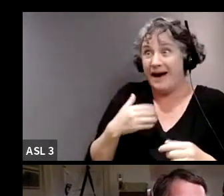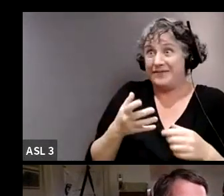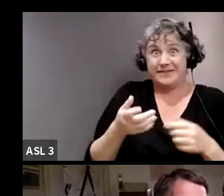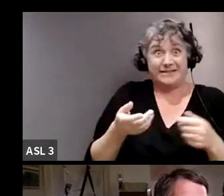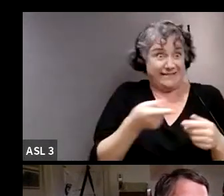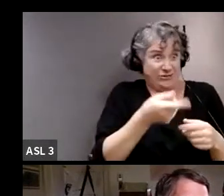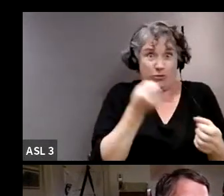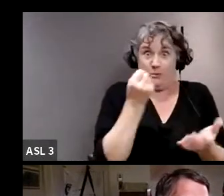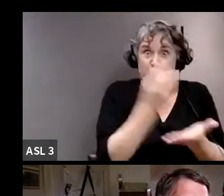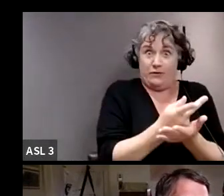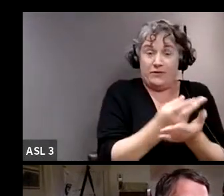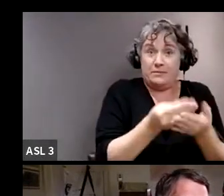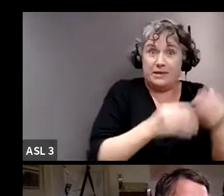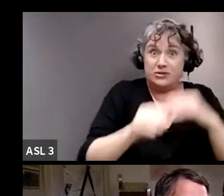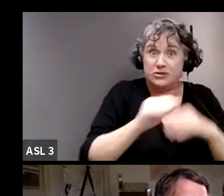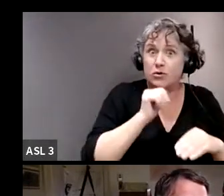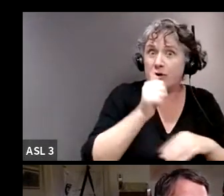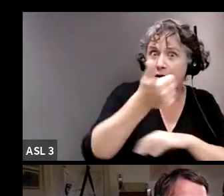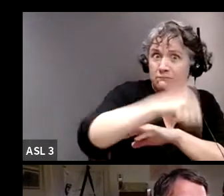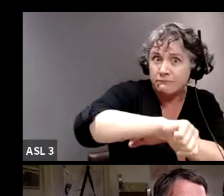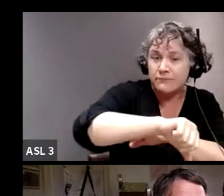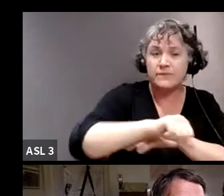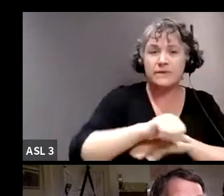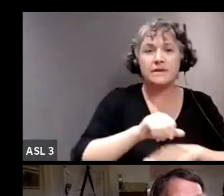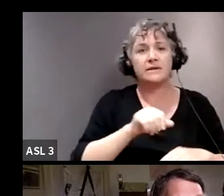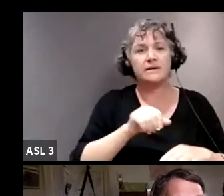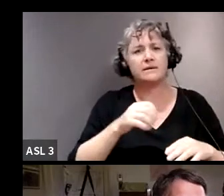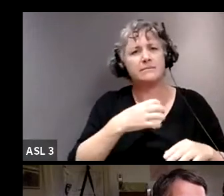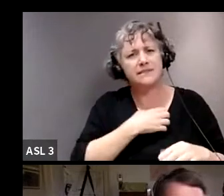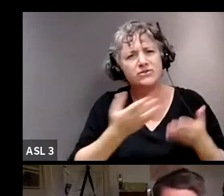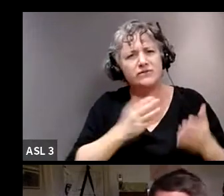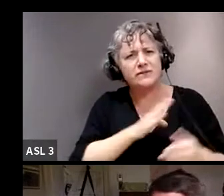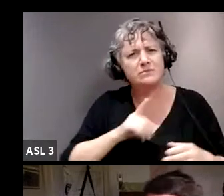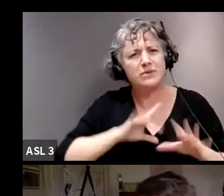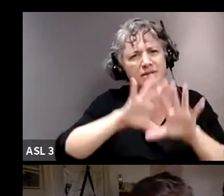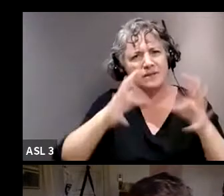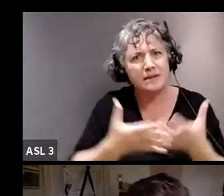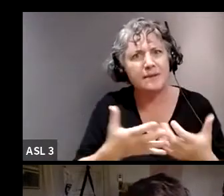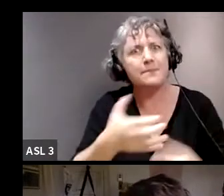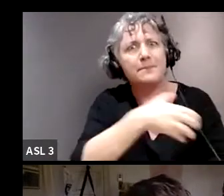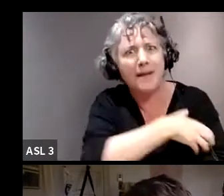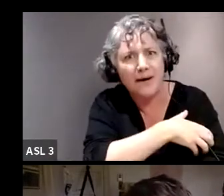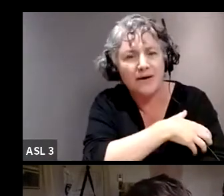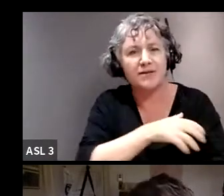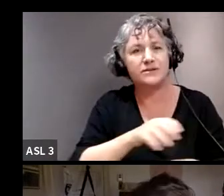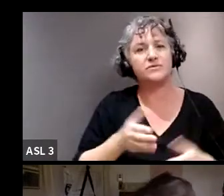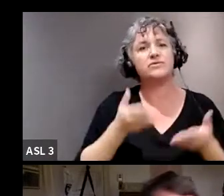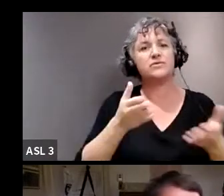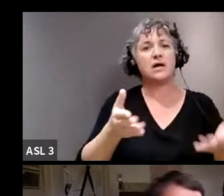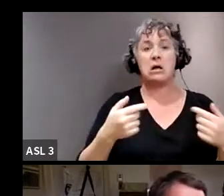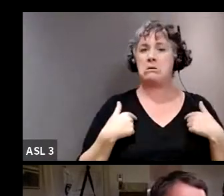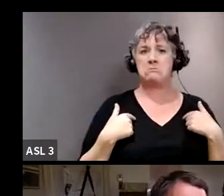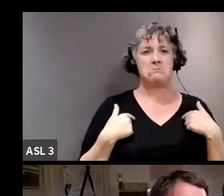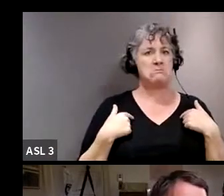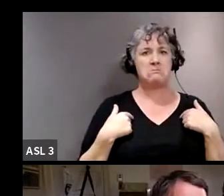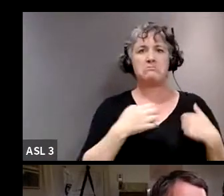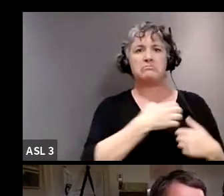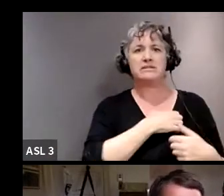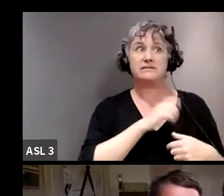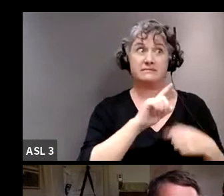serve and the role of the police services board as a whole suggesting otherwise is to suggest that the police are only accountable to